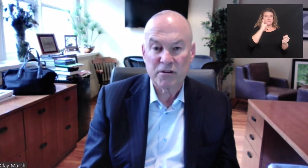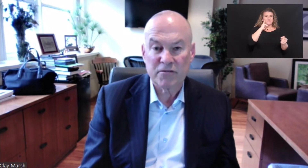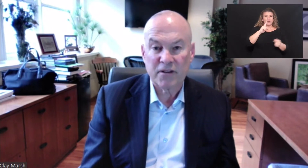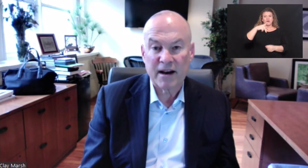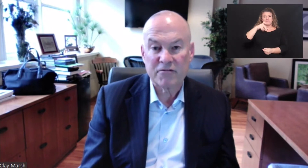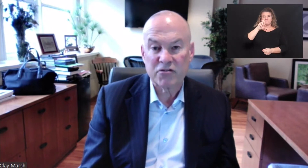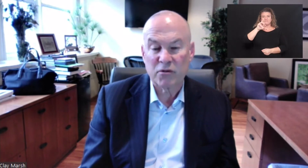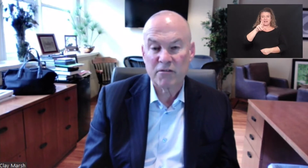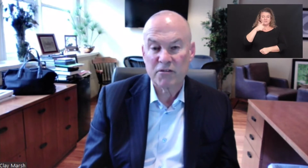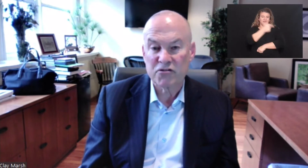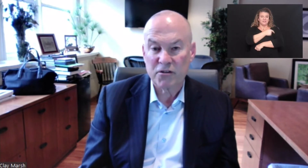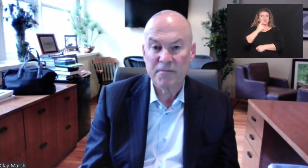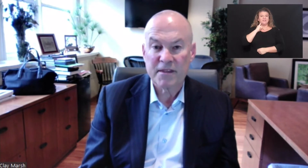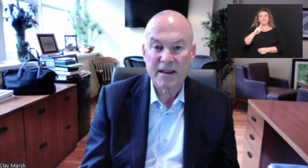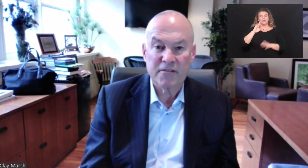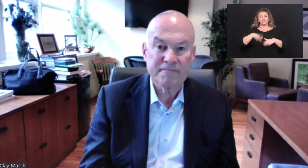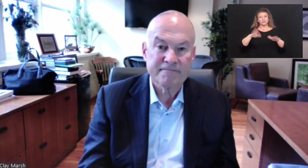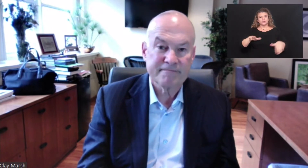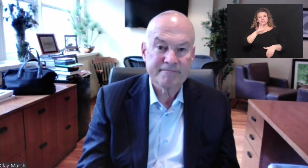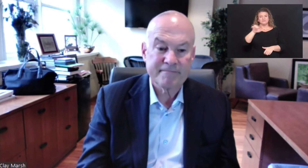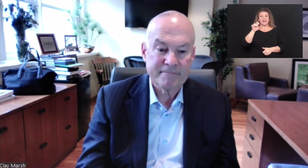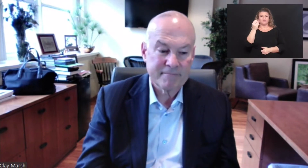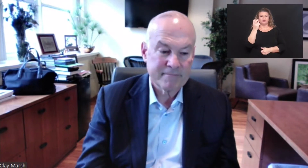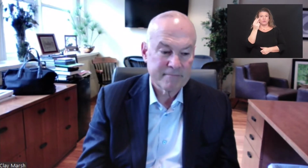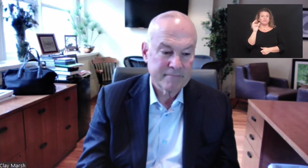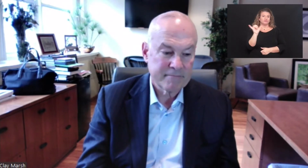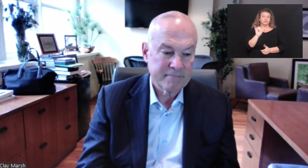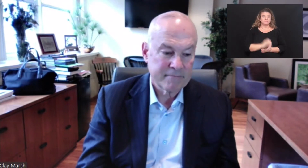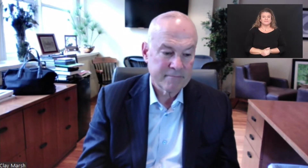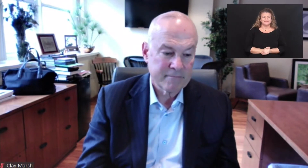for children 5 to 12 years old. Thank you.